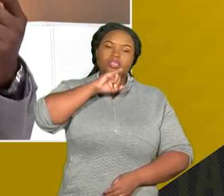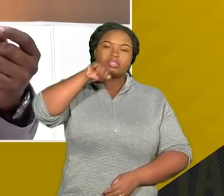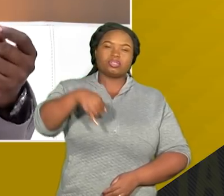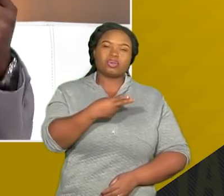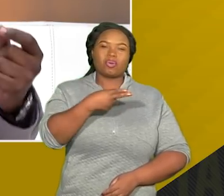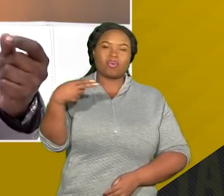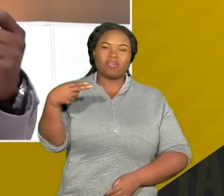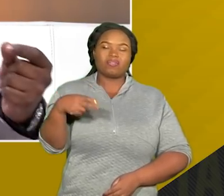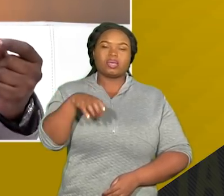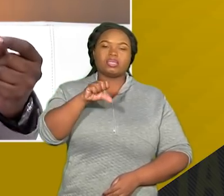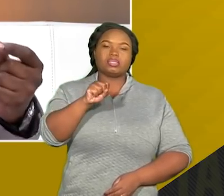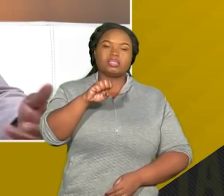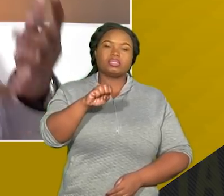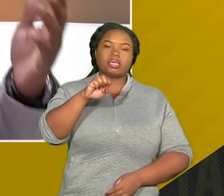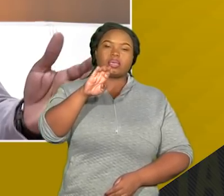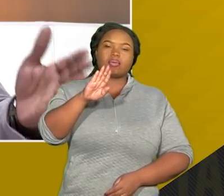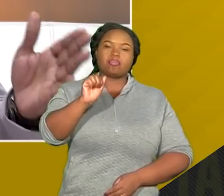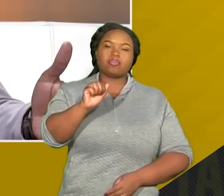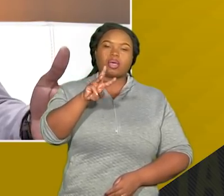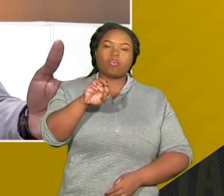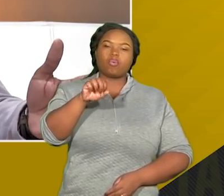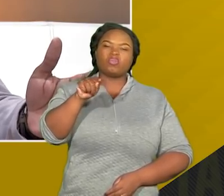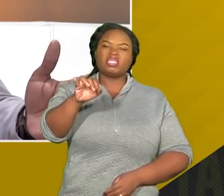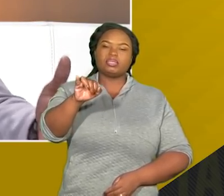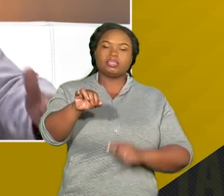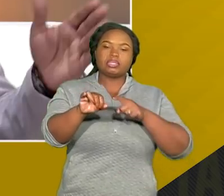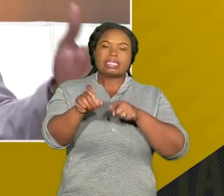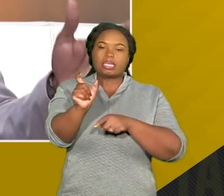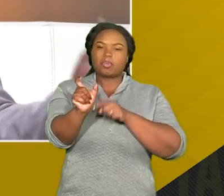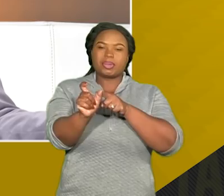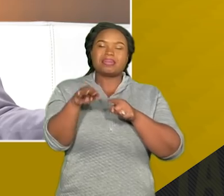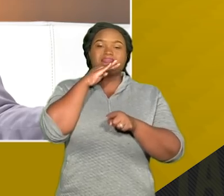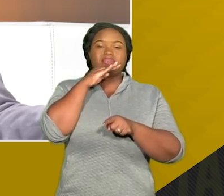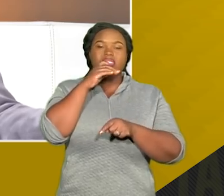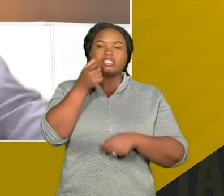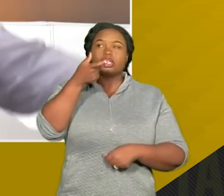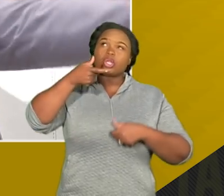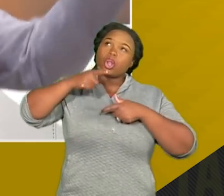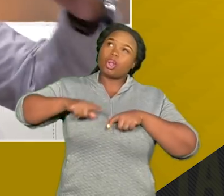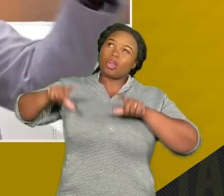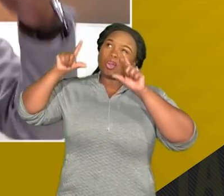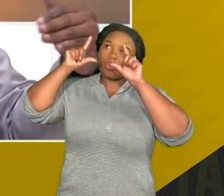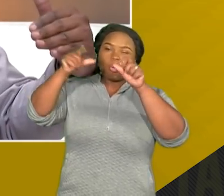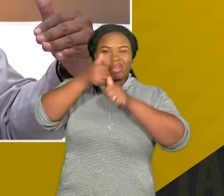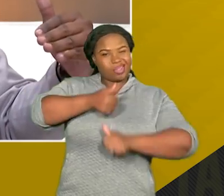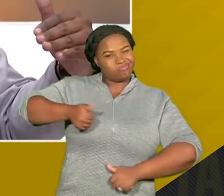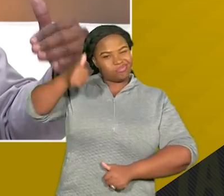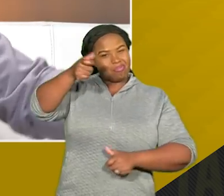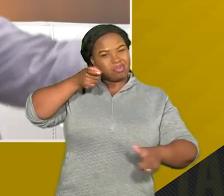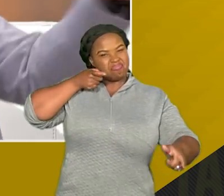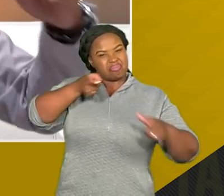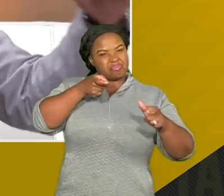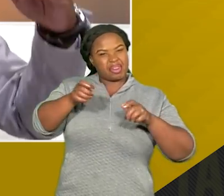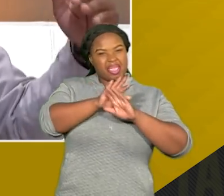And the name Sabaoth means he's the Lord of hosts. If he's the Lord of hosts, he is the God that rules